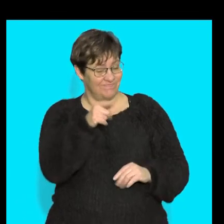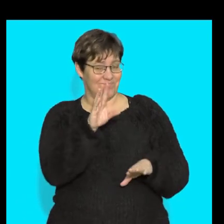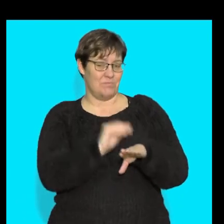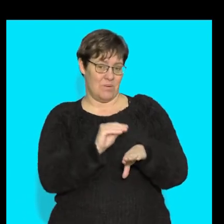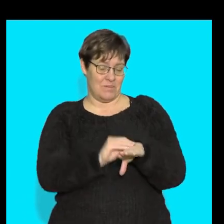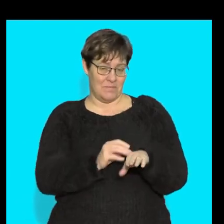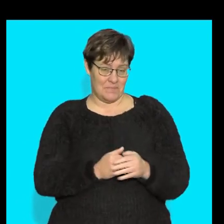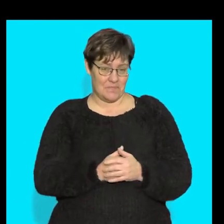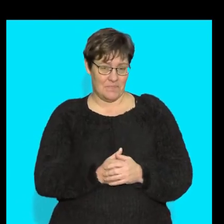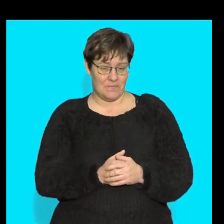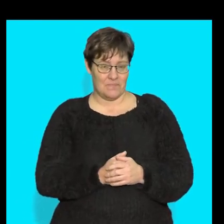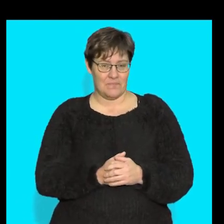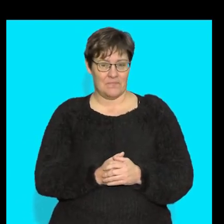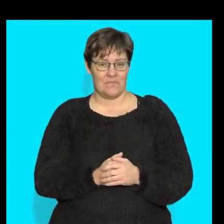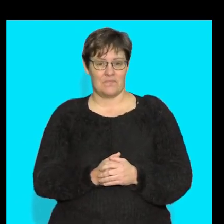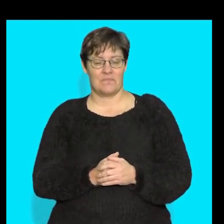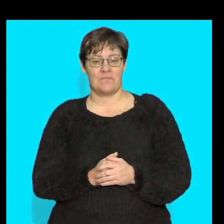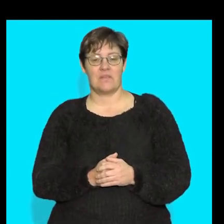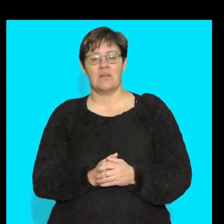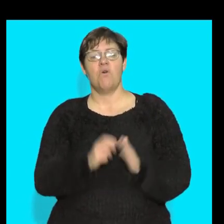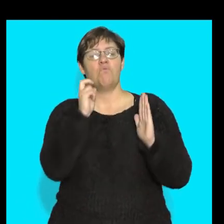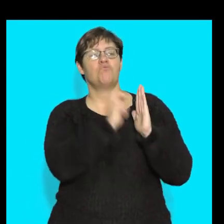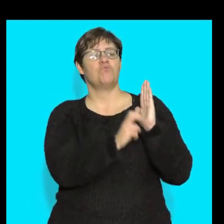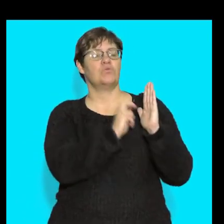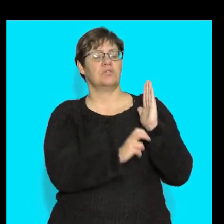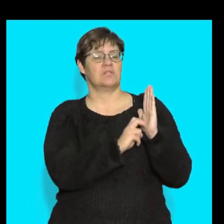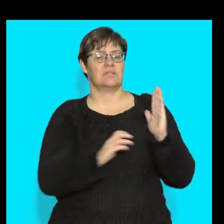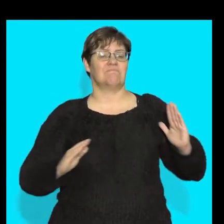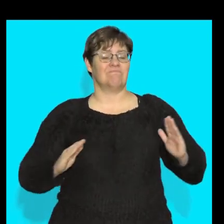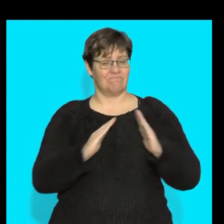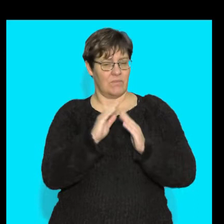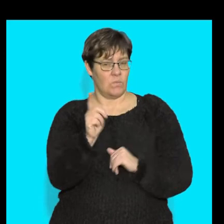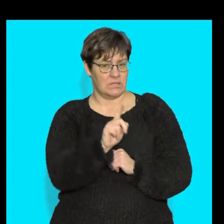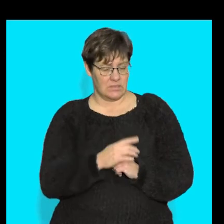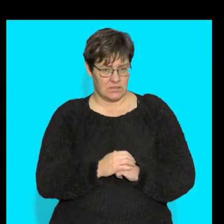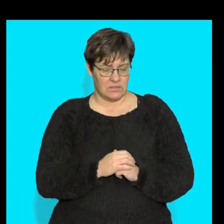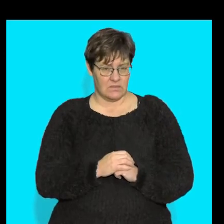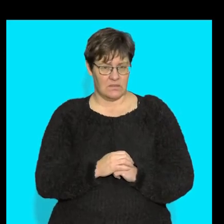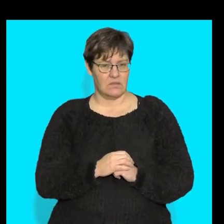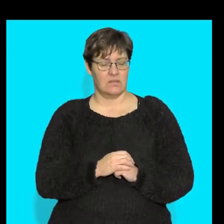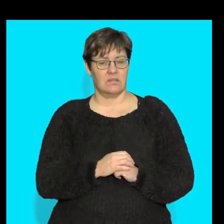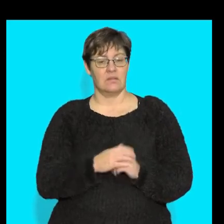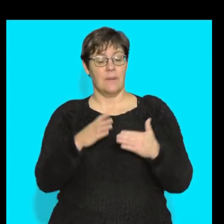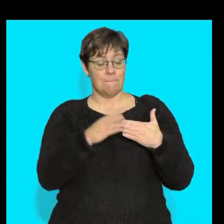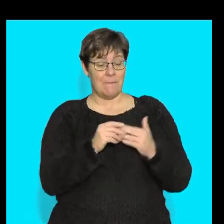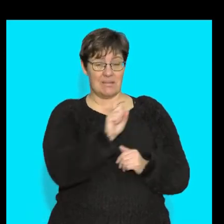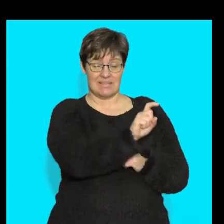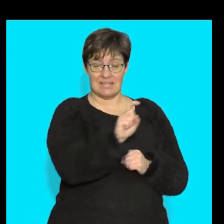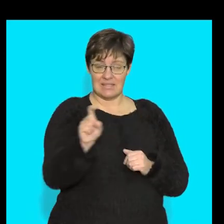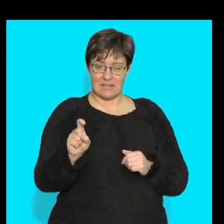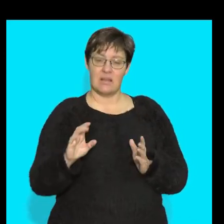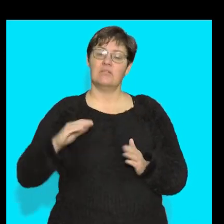sort. And then also some rules of a pyramid scheme is the members need to make